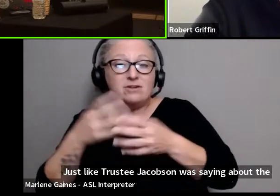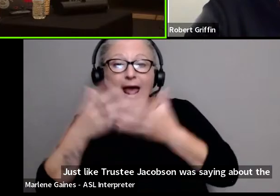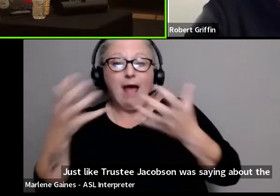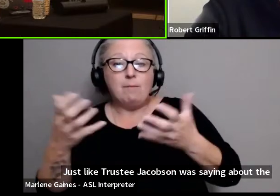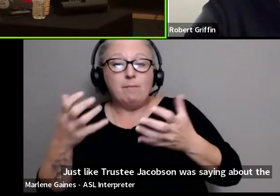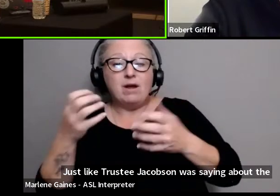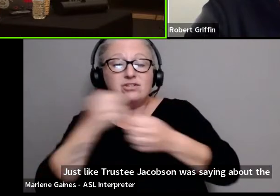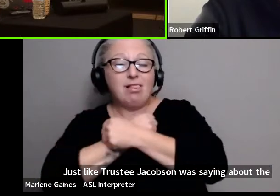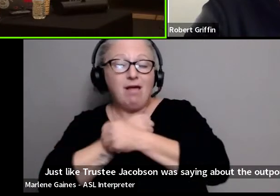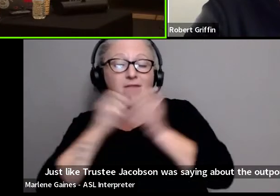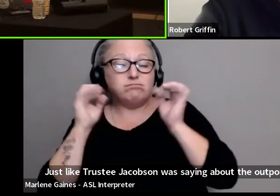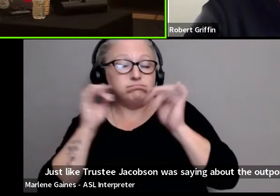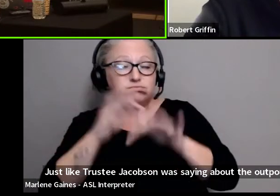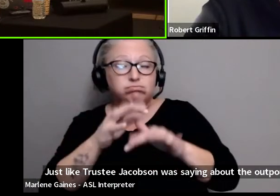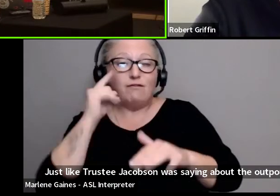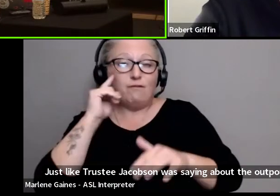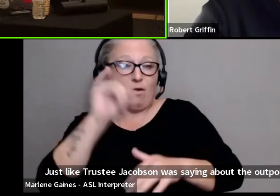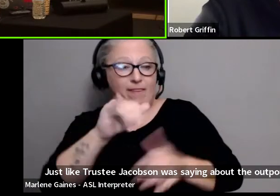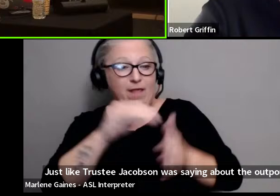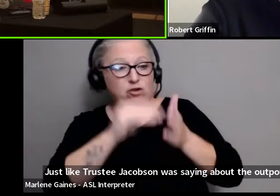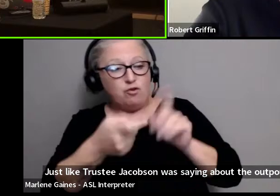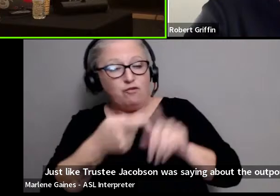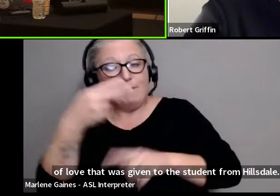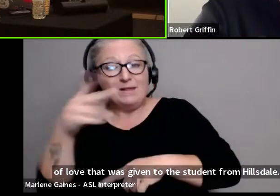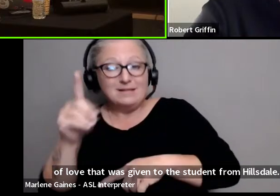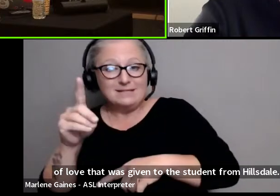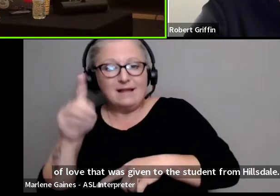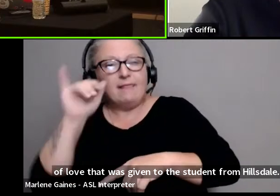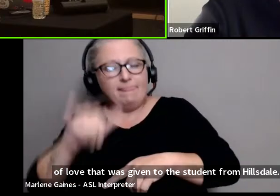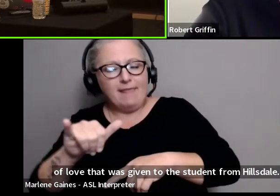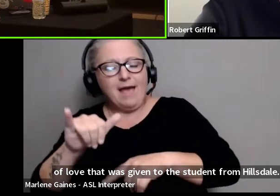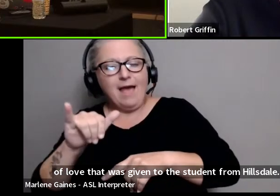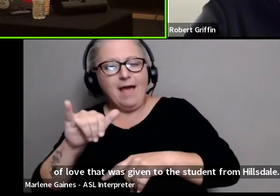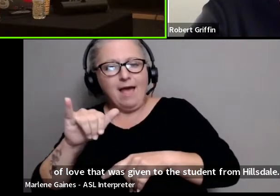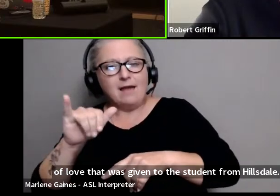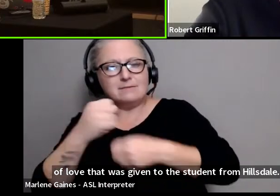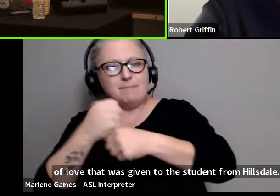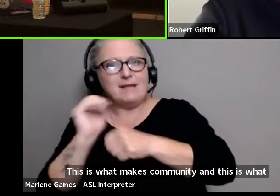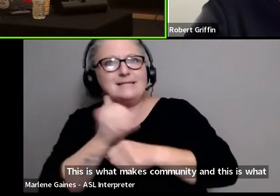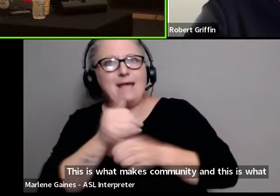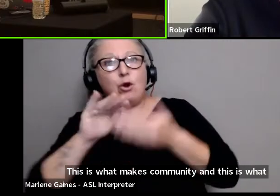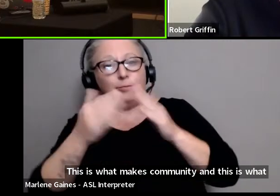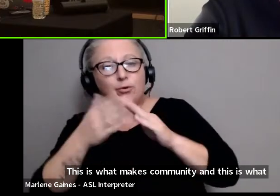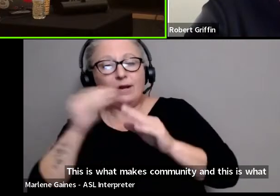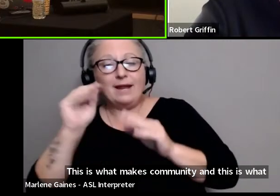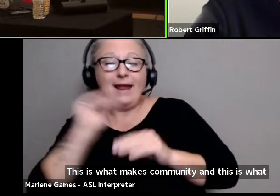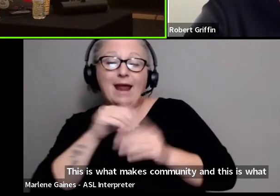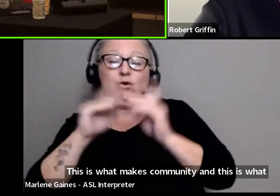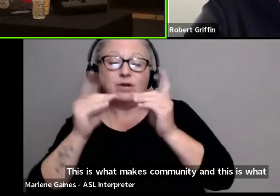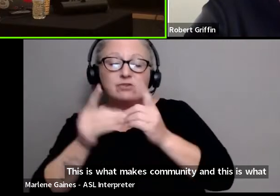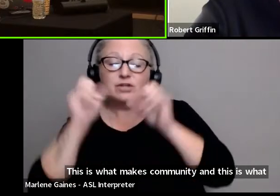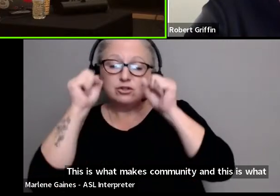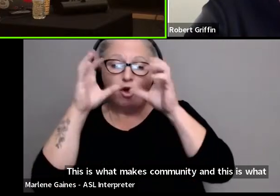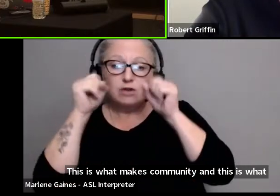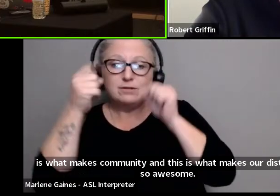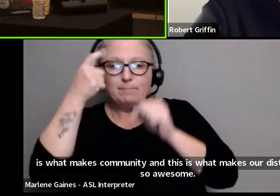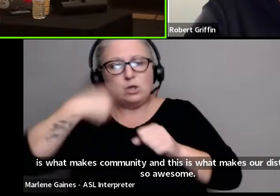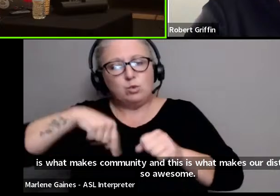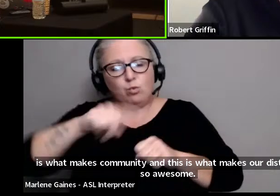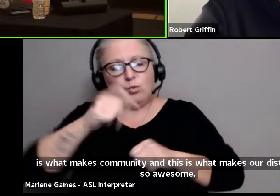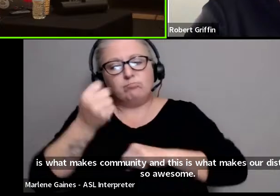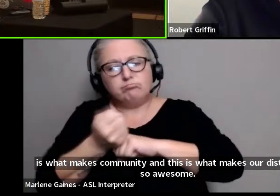student from Hillsdale. This is what makes community, and this is what makes our district so awesome, is that we are there for each